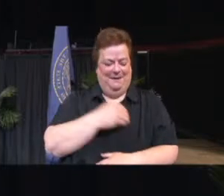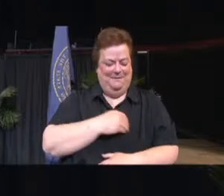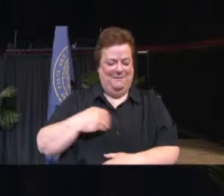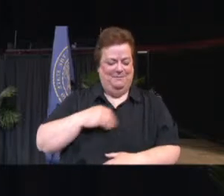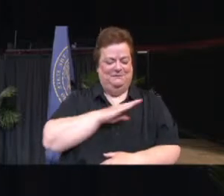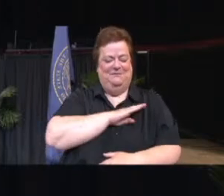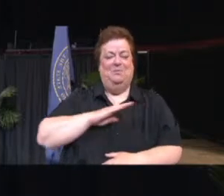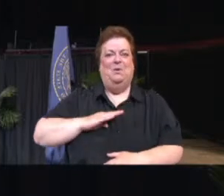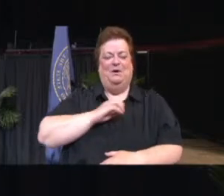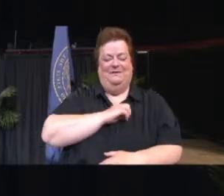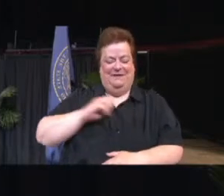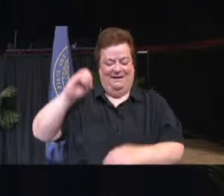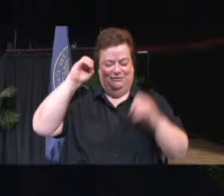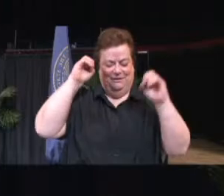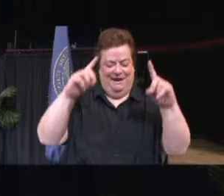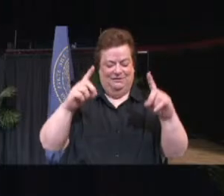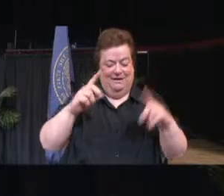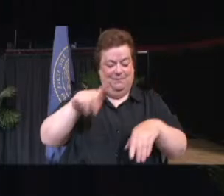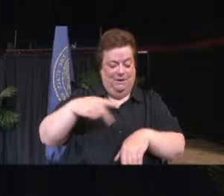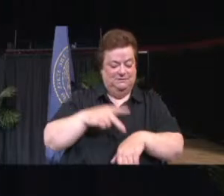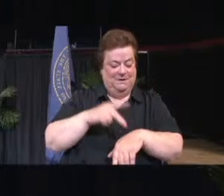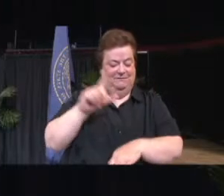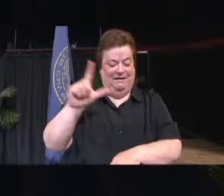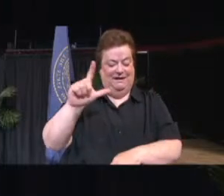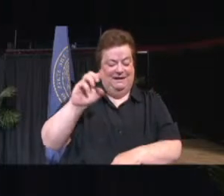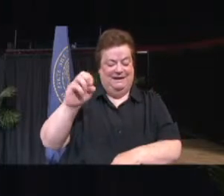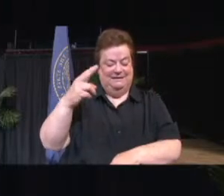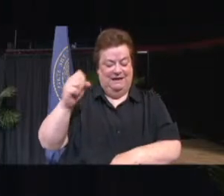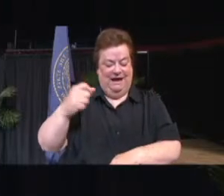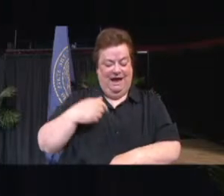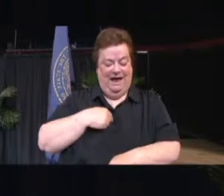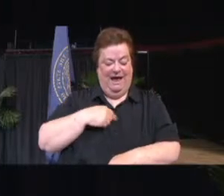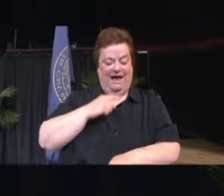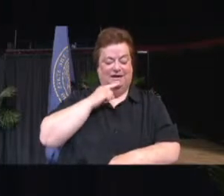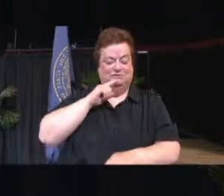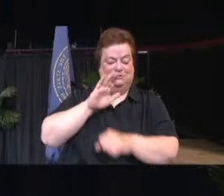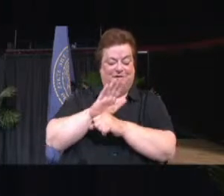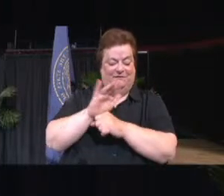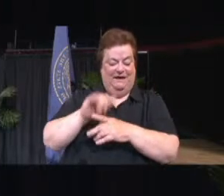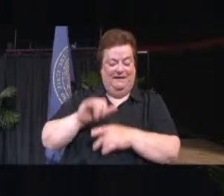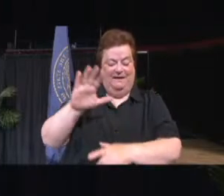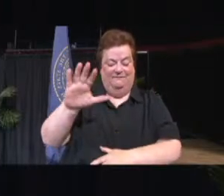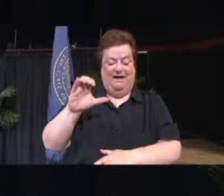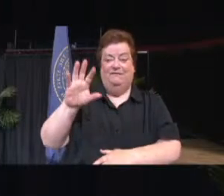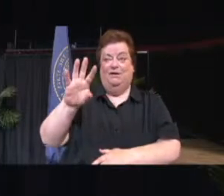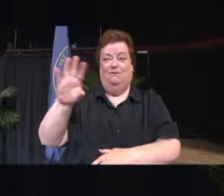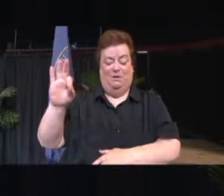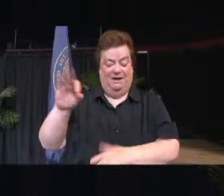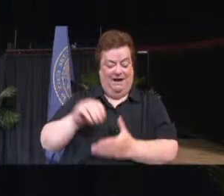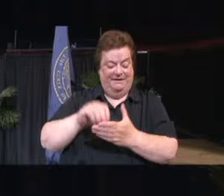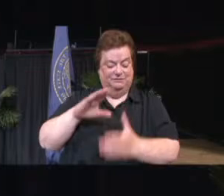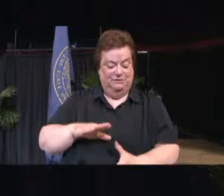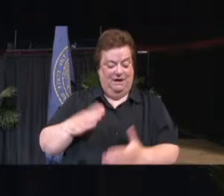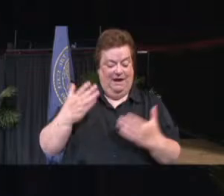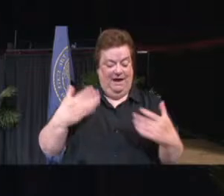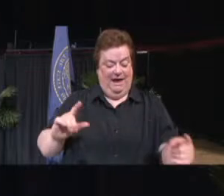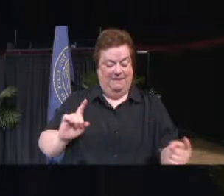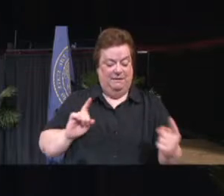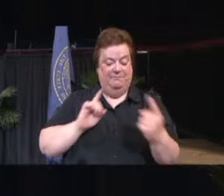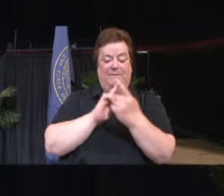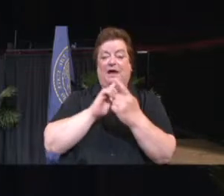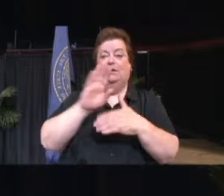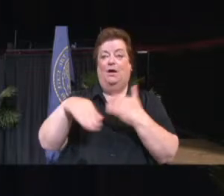as principal of Lincoln East High School, I certify that the 549 students sitting in front of us have met all